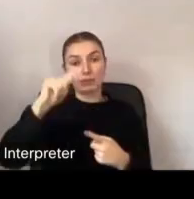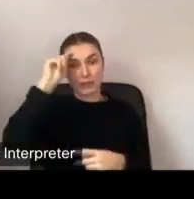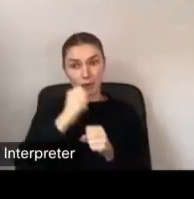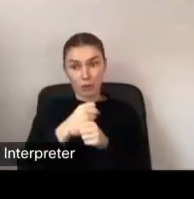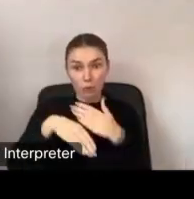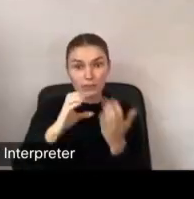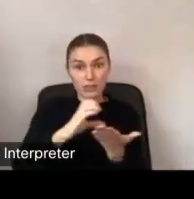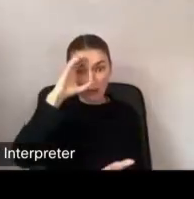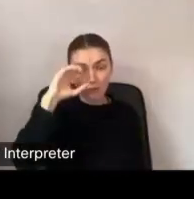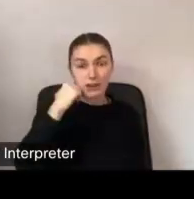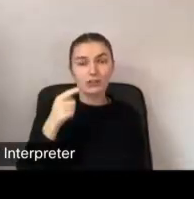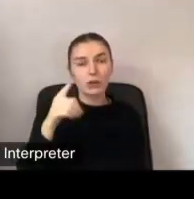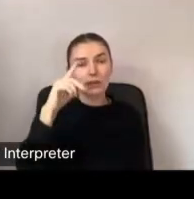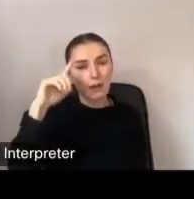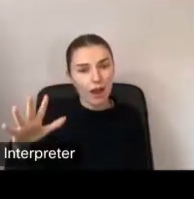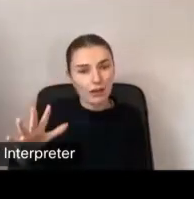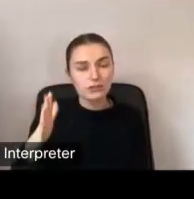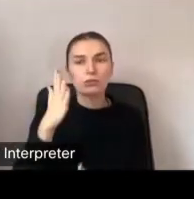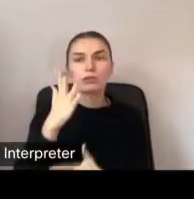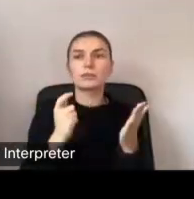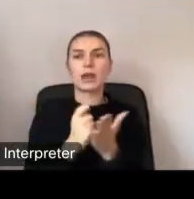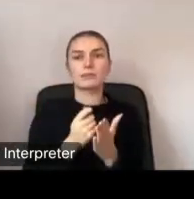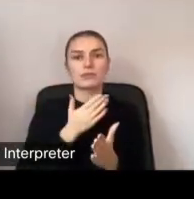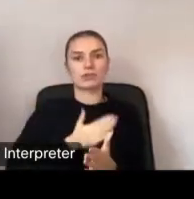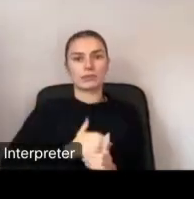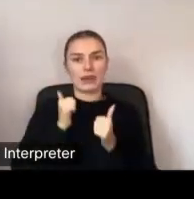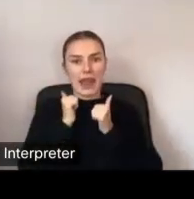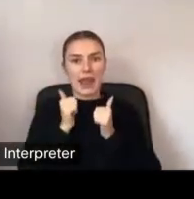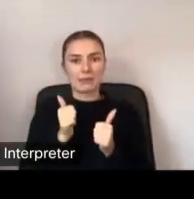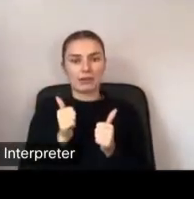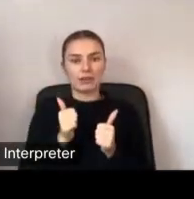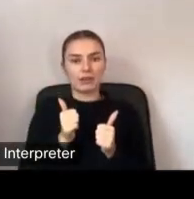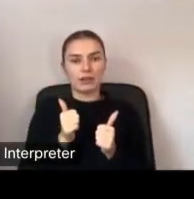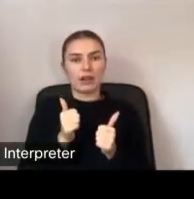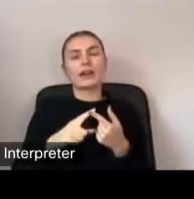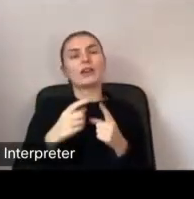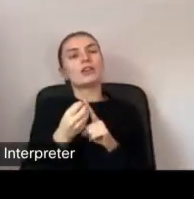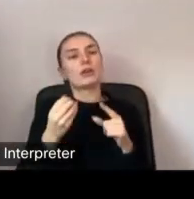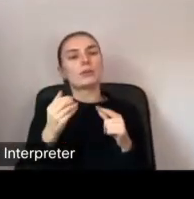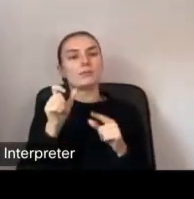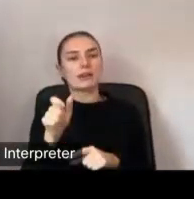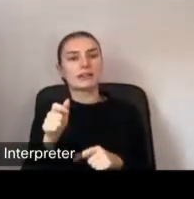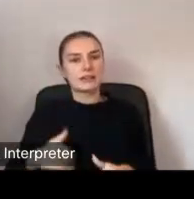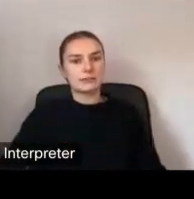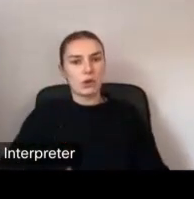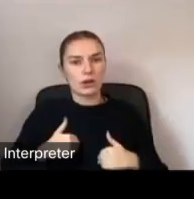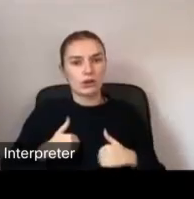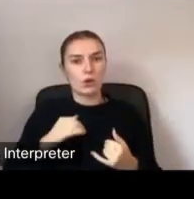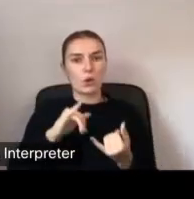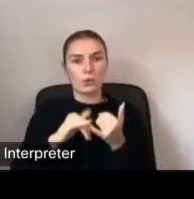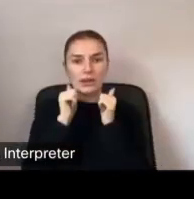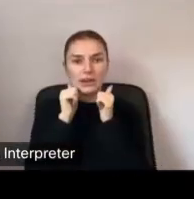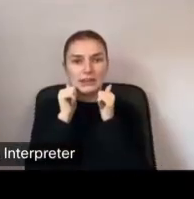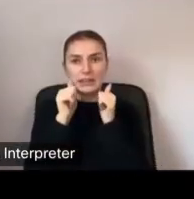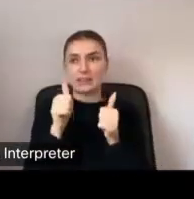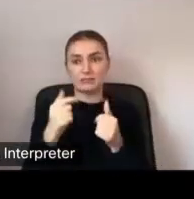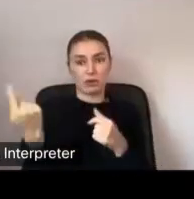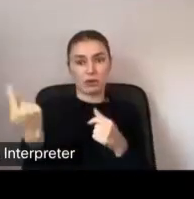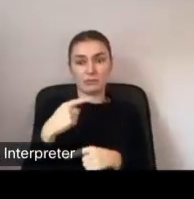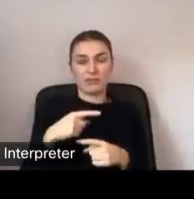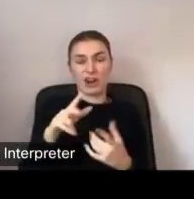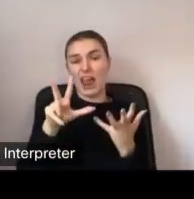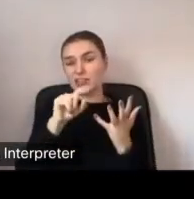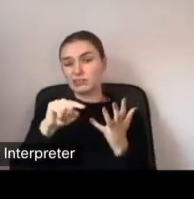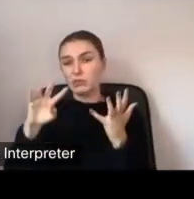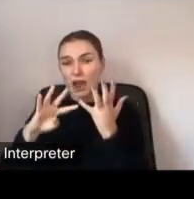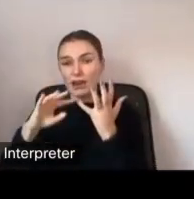smart. So sometimes it's just being able to give them things. I had another guy this morning who has been attending me for 8, 9 years,